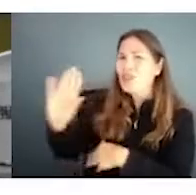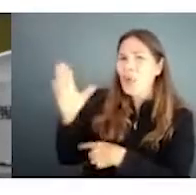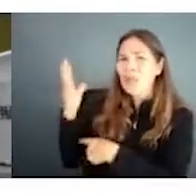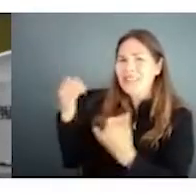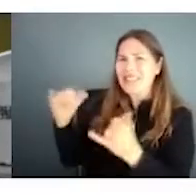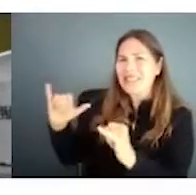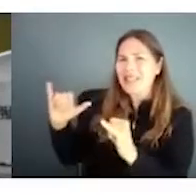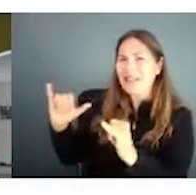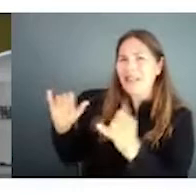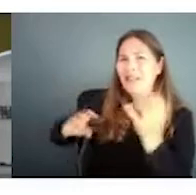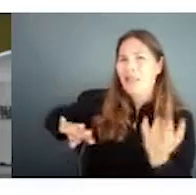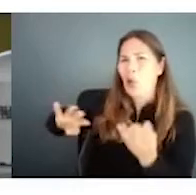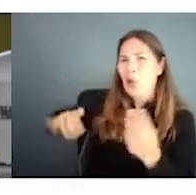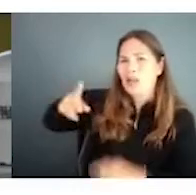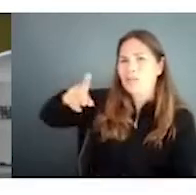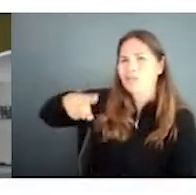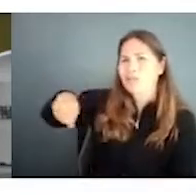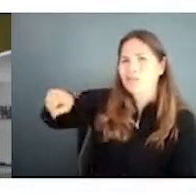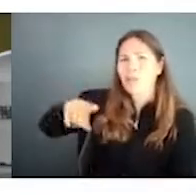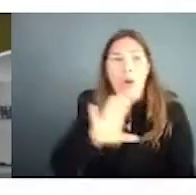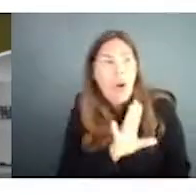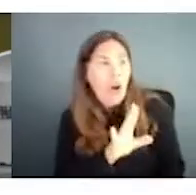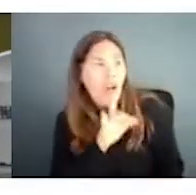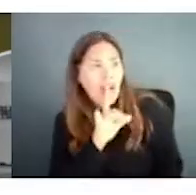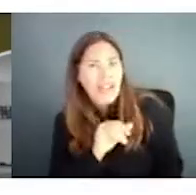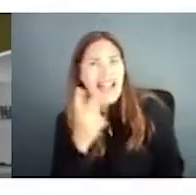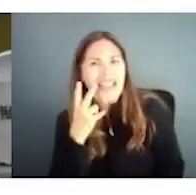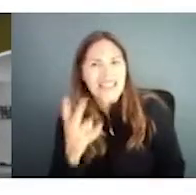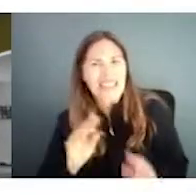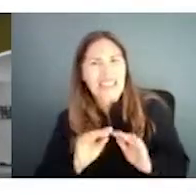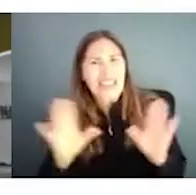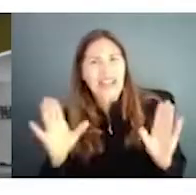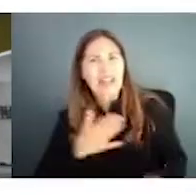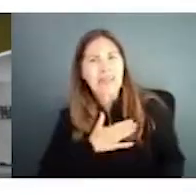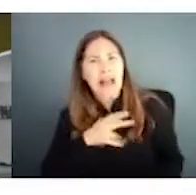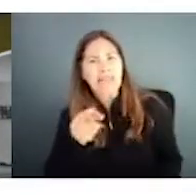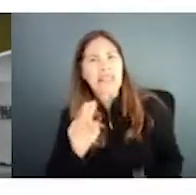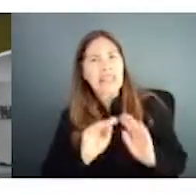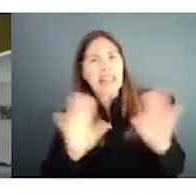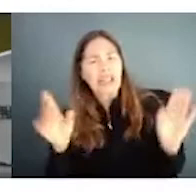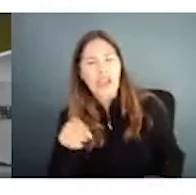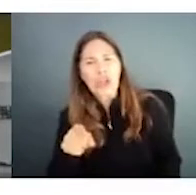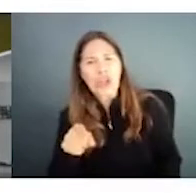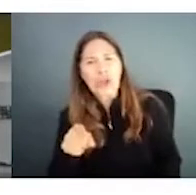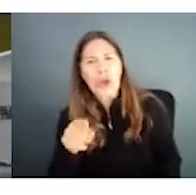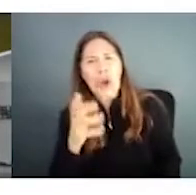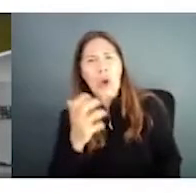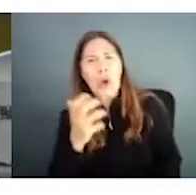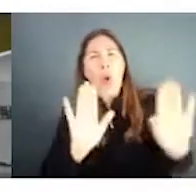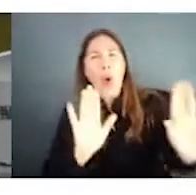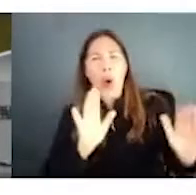got little swirlies on our side. Oh goodness, I see it clearly on mine. Let me try to